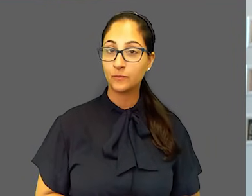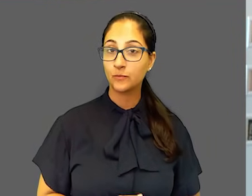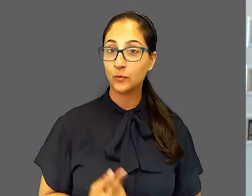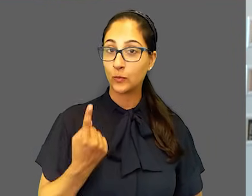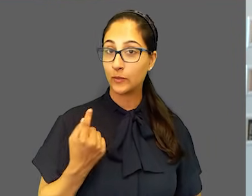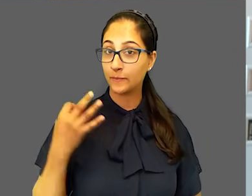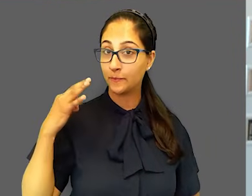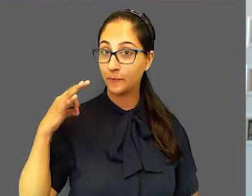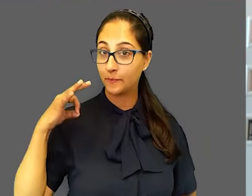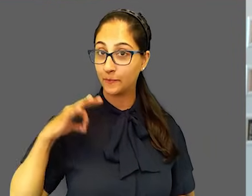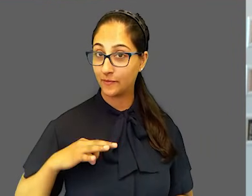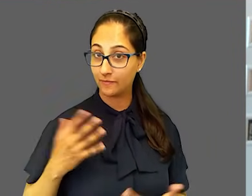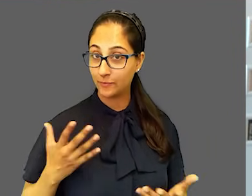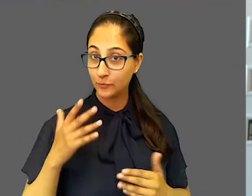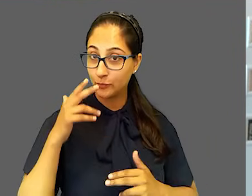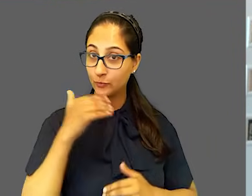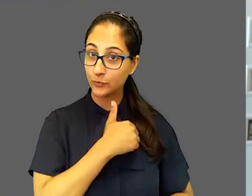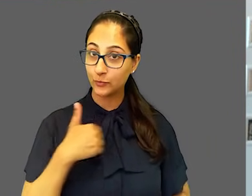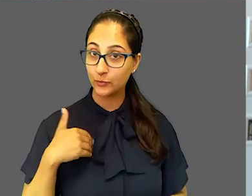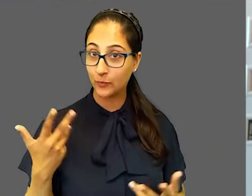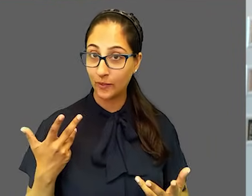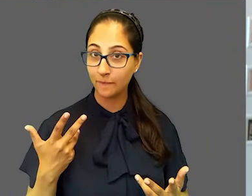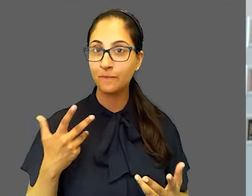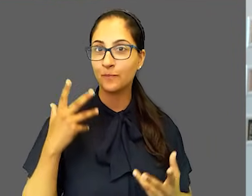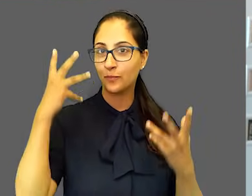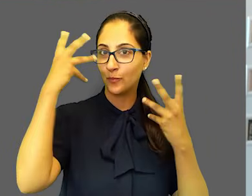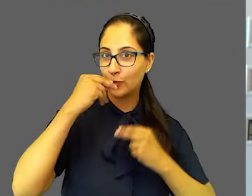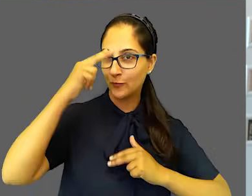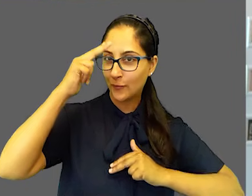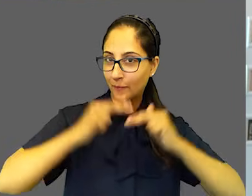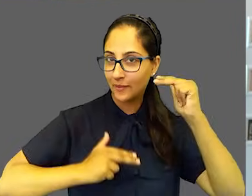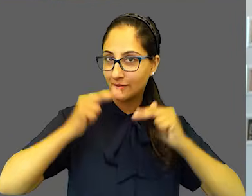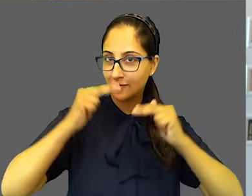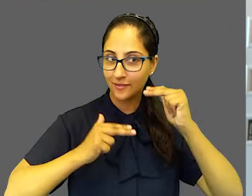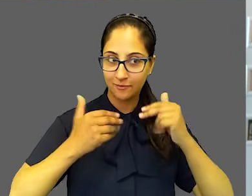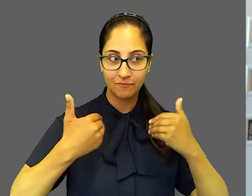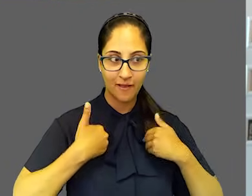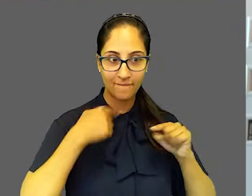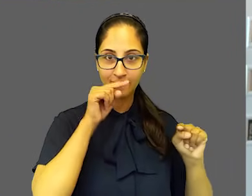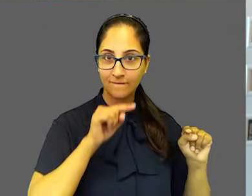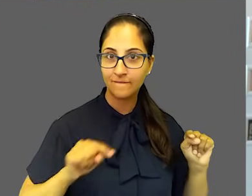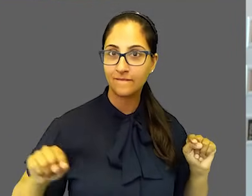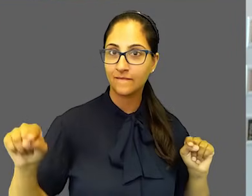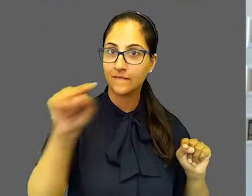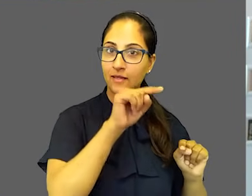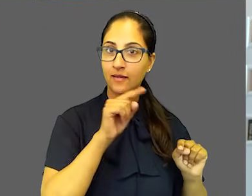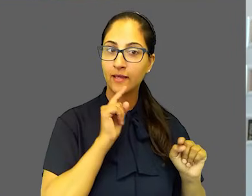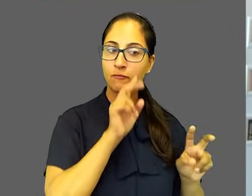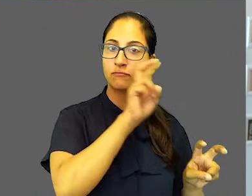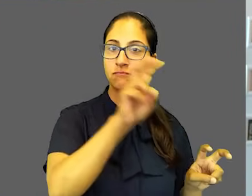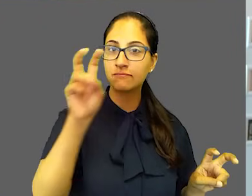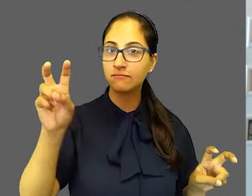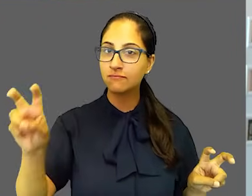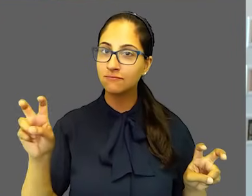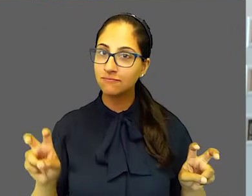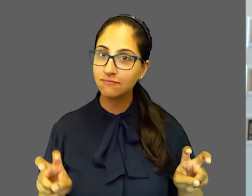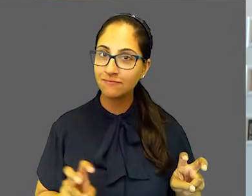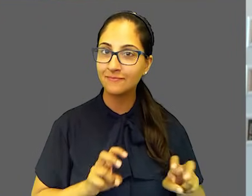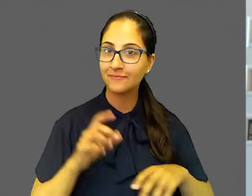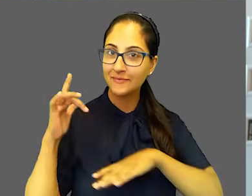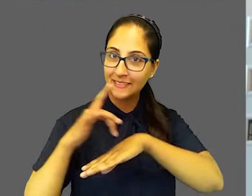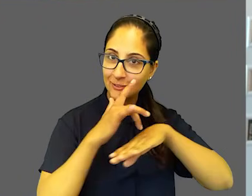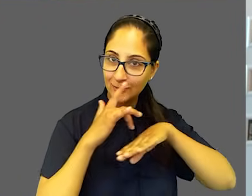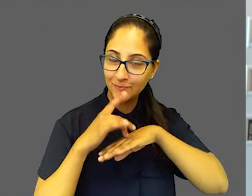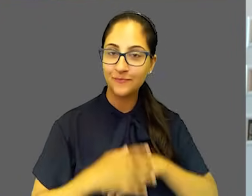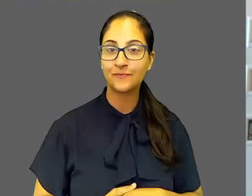here is having beautiful buildings to visit and to work out of. And the museum has